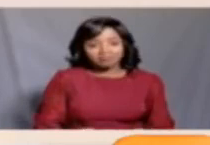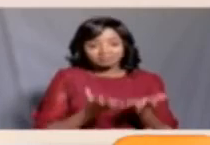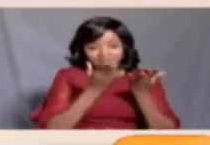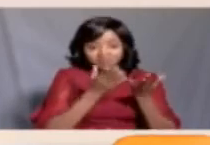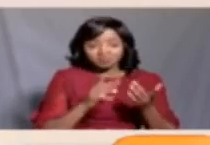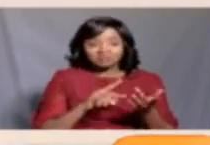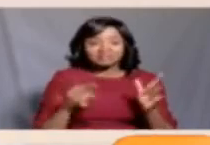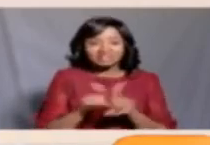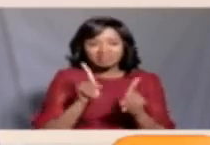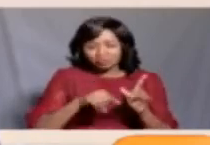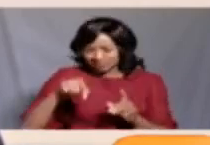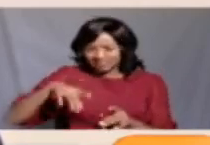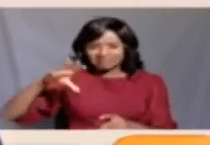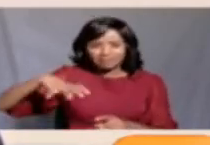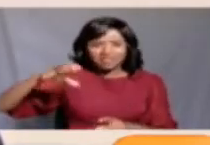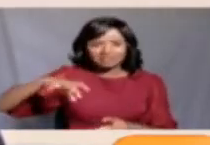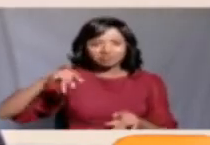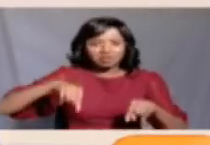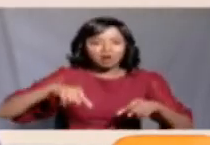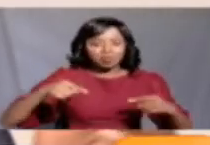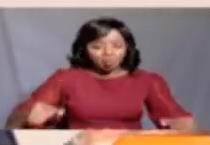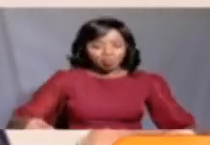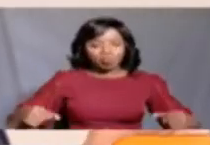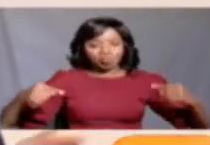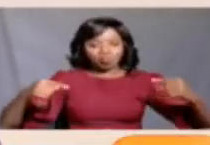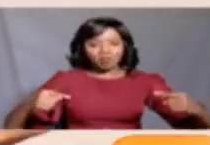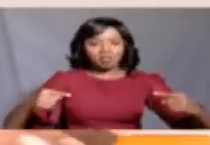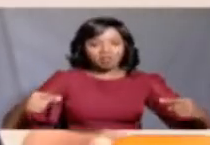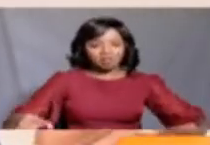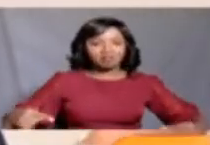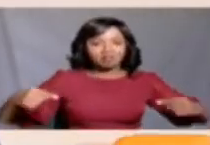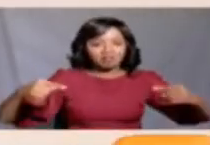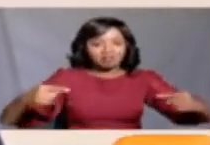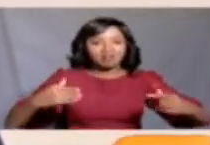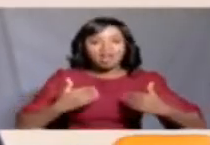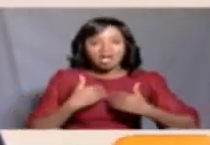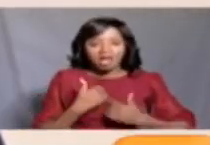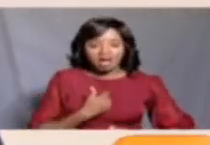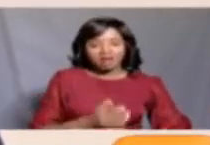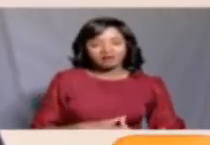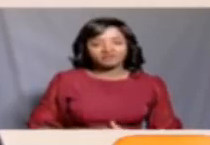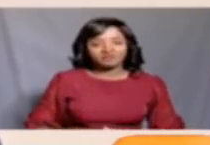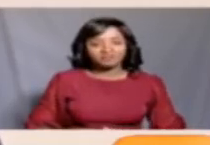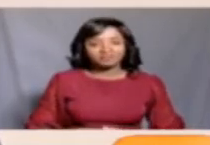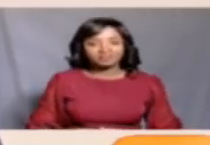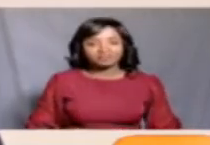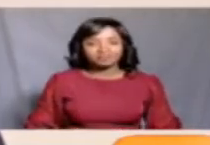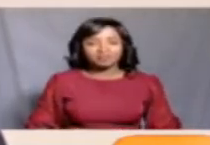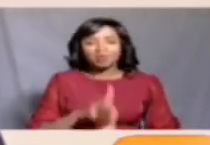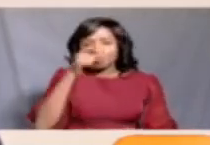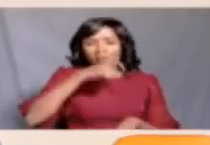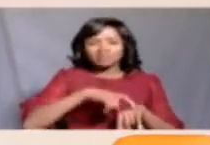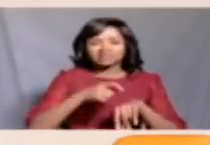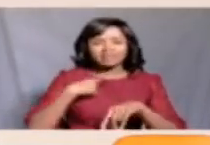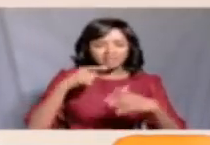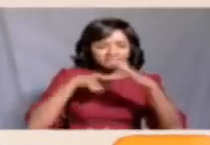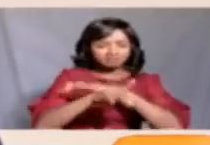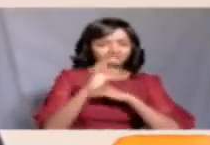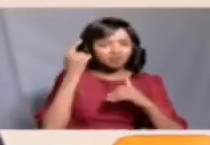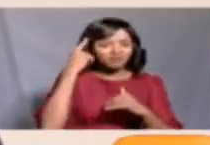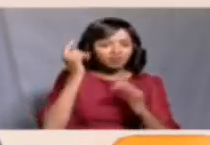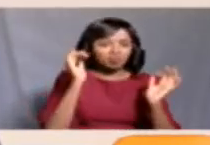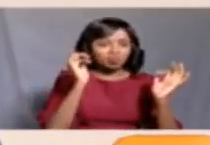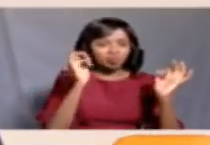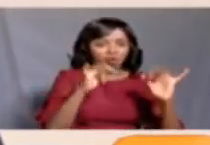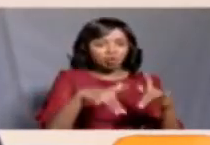is, we're putting the wheels now. Yeah. On a funny story about, and I know you want to talk about Mathare, but one time I was going for a conference somewhere,